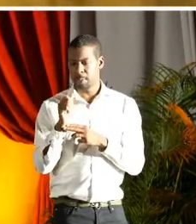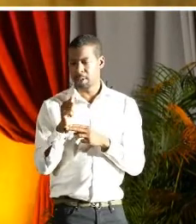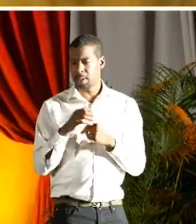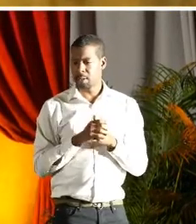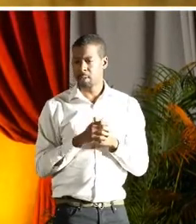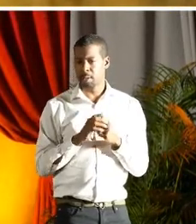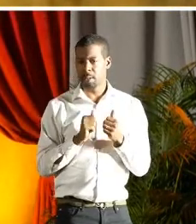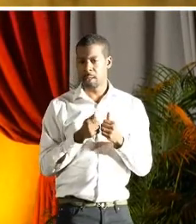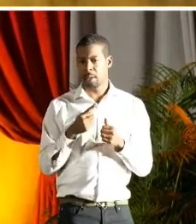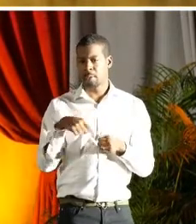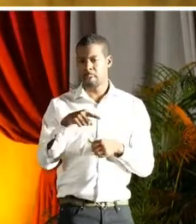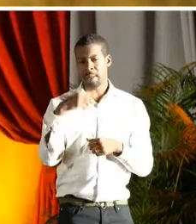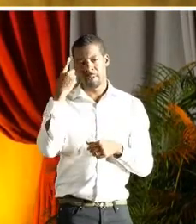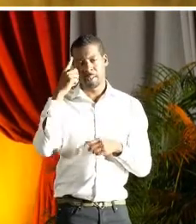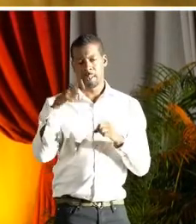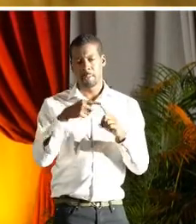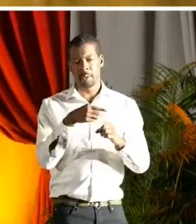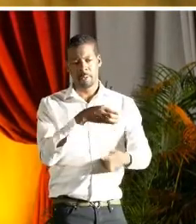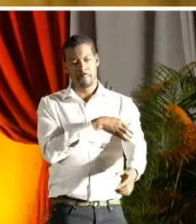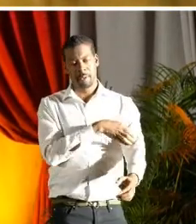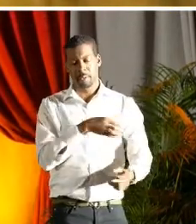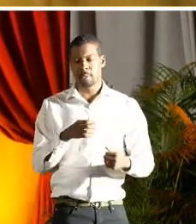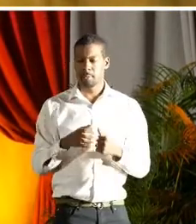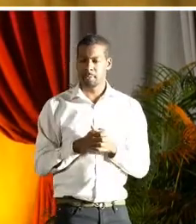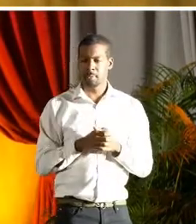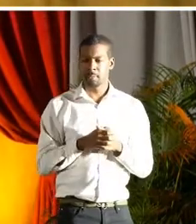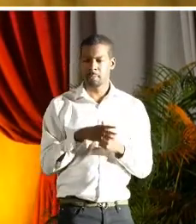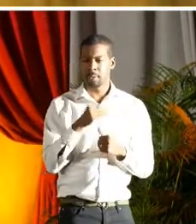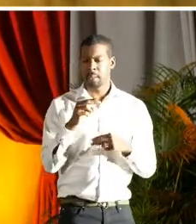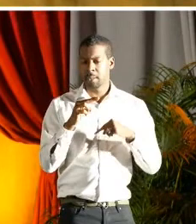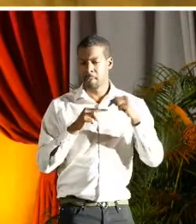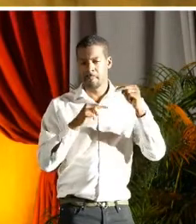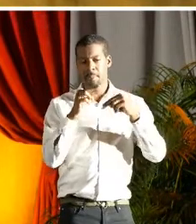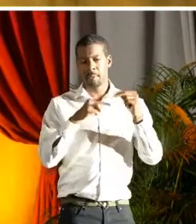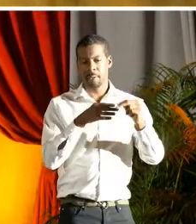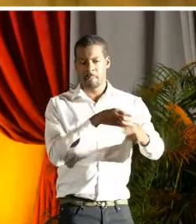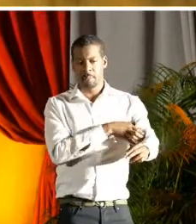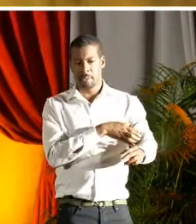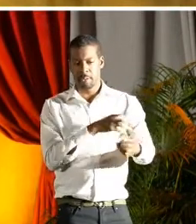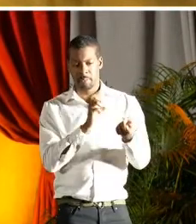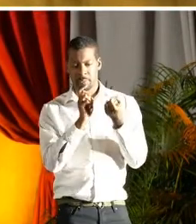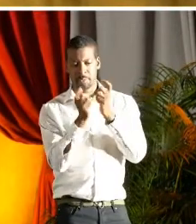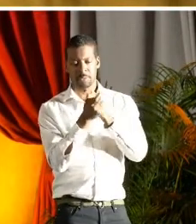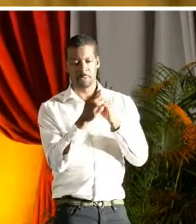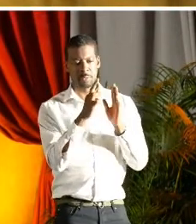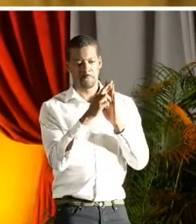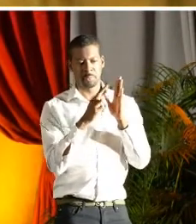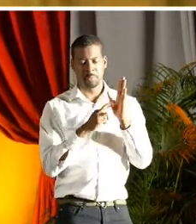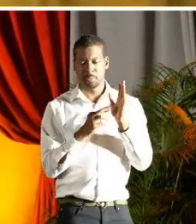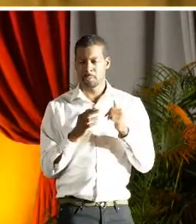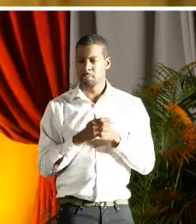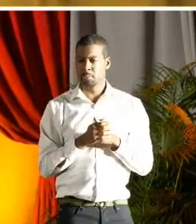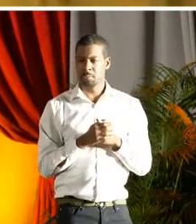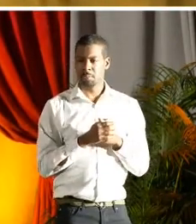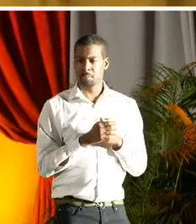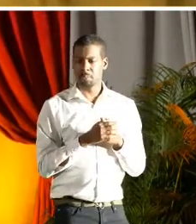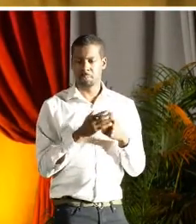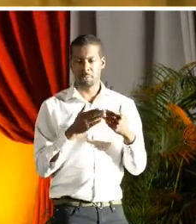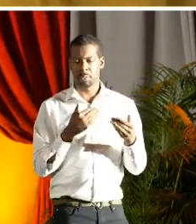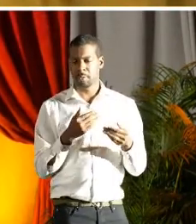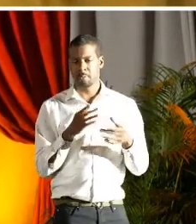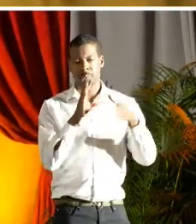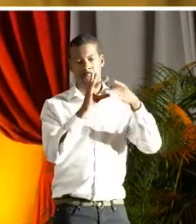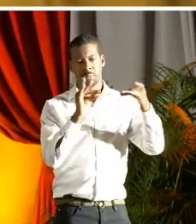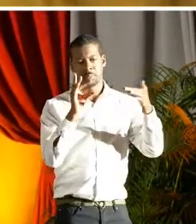is how do we think about power and how do we sort of build power to change rules. And whether it is the